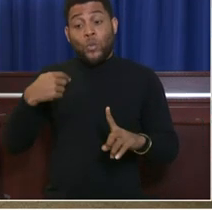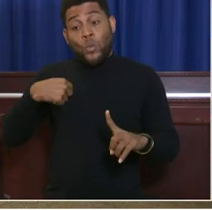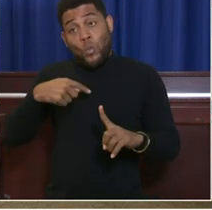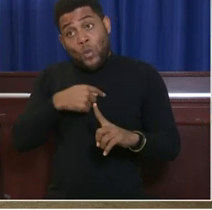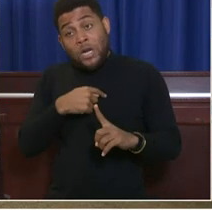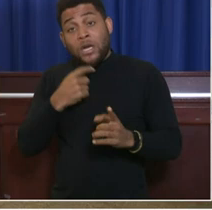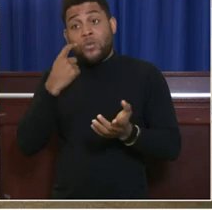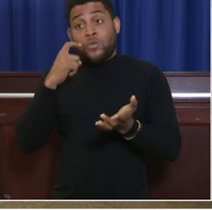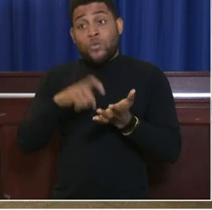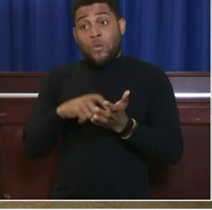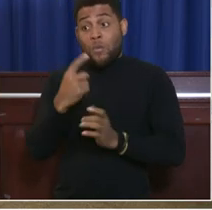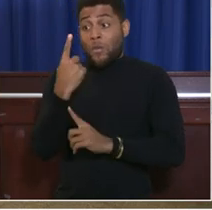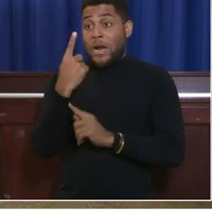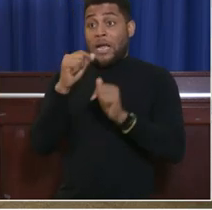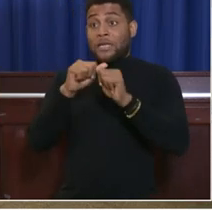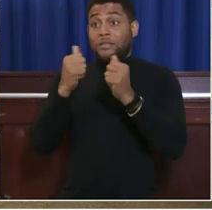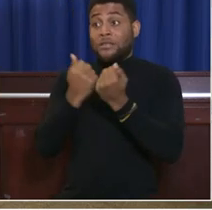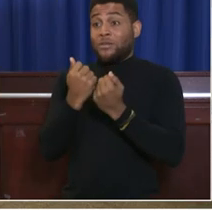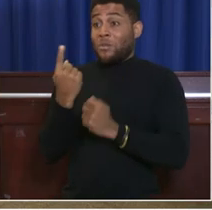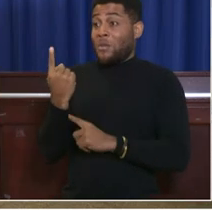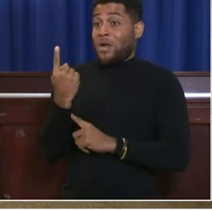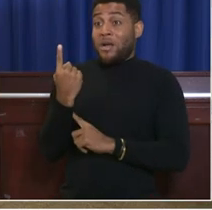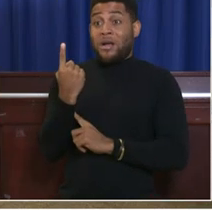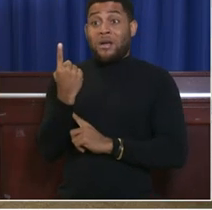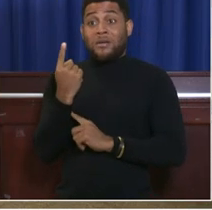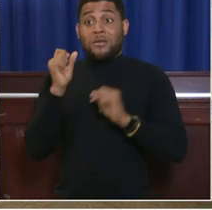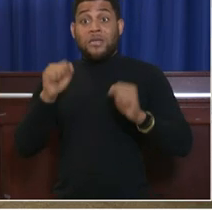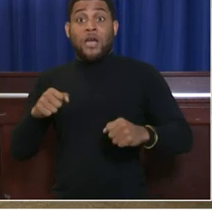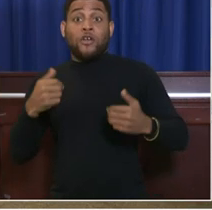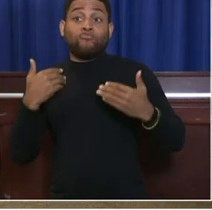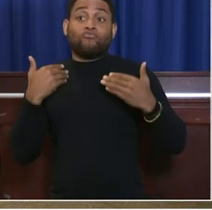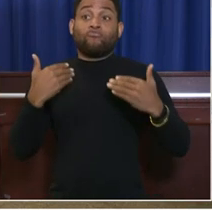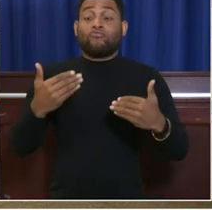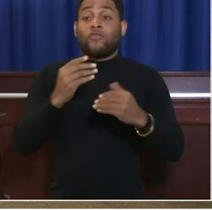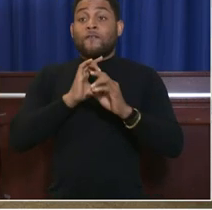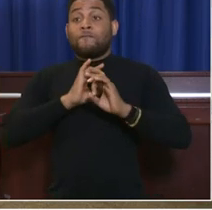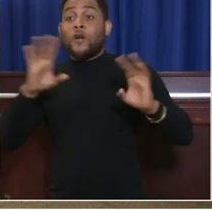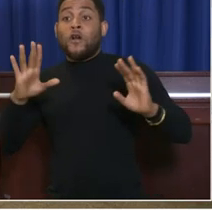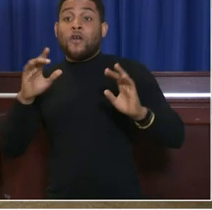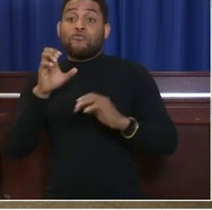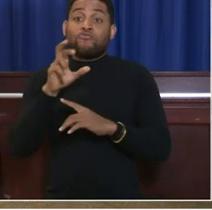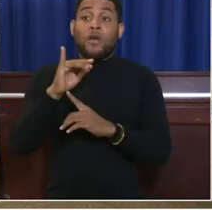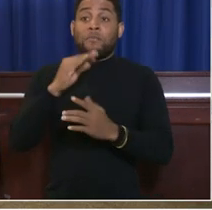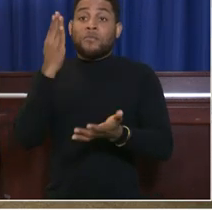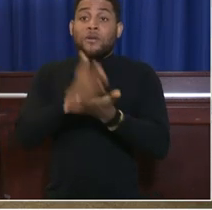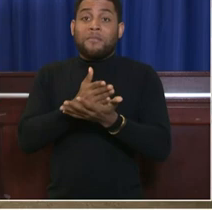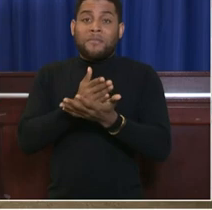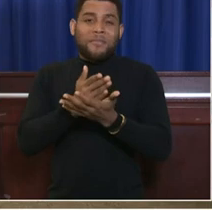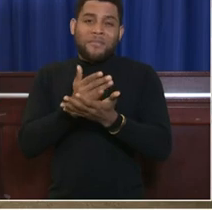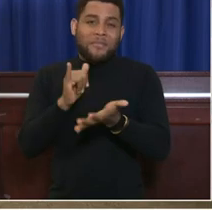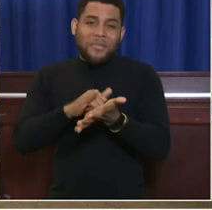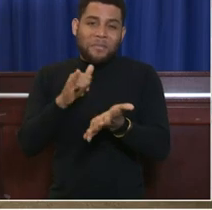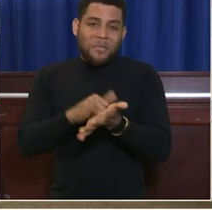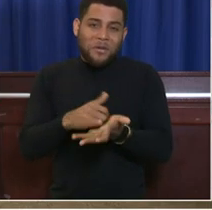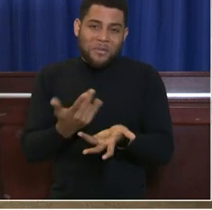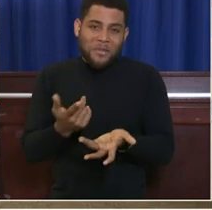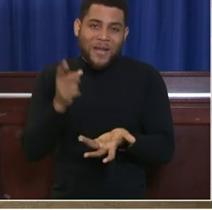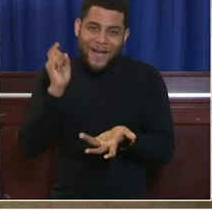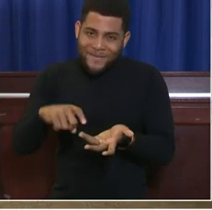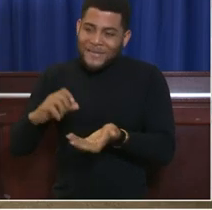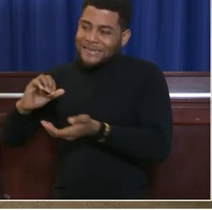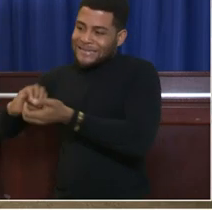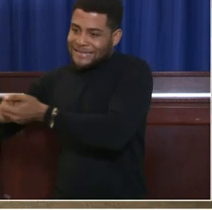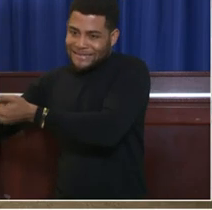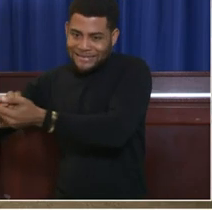tackle crime, especially violent crime, on its own, and I'm grateful to our partners here today for spearheading this operation. The